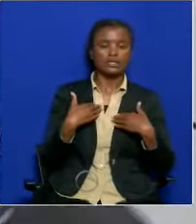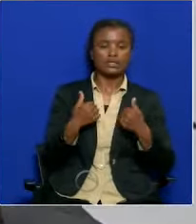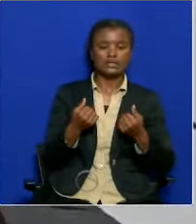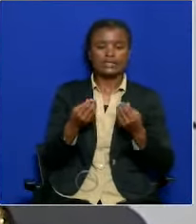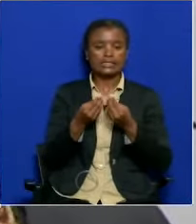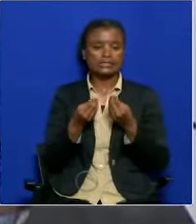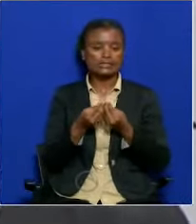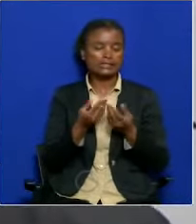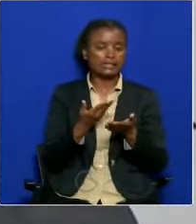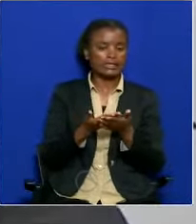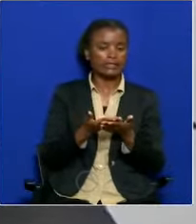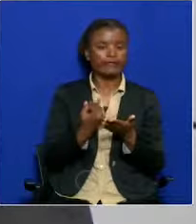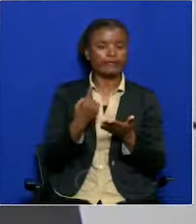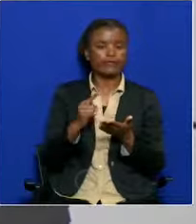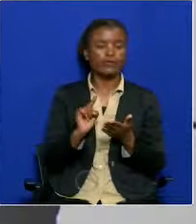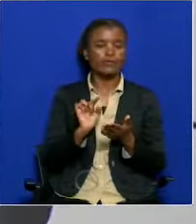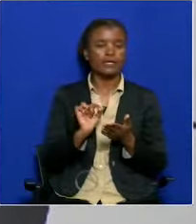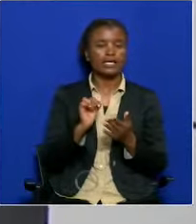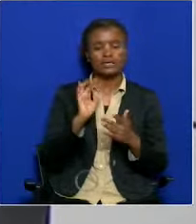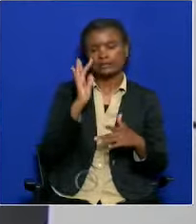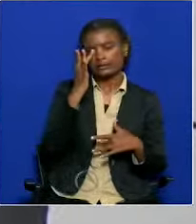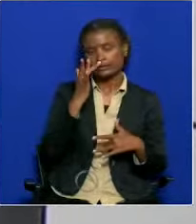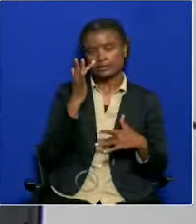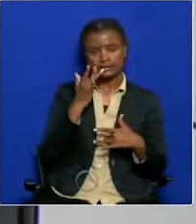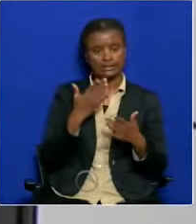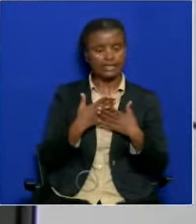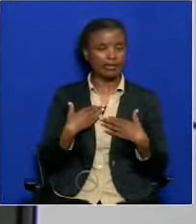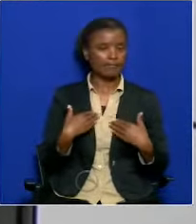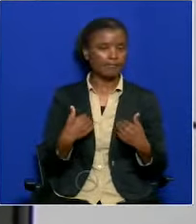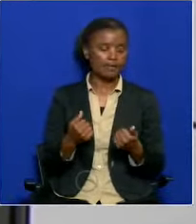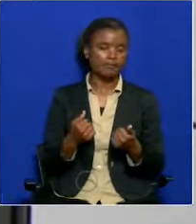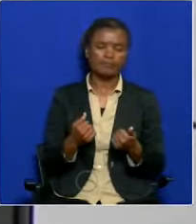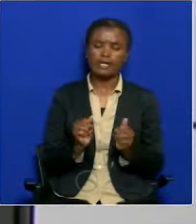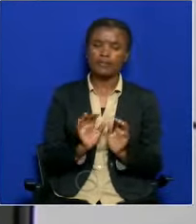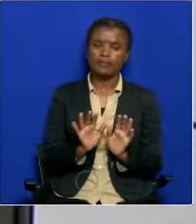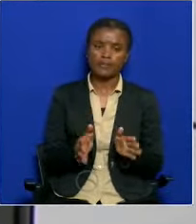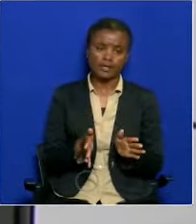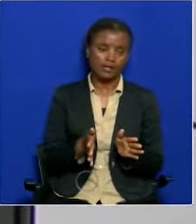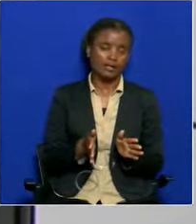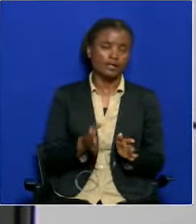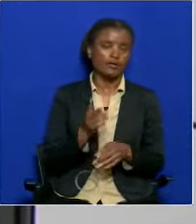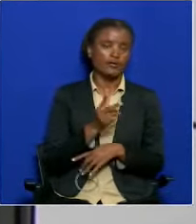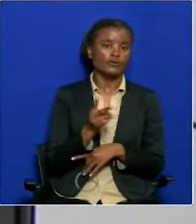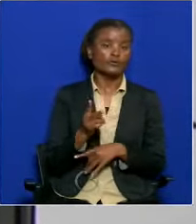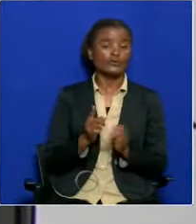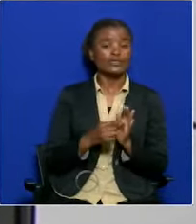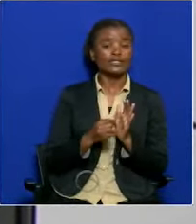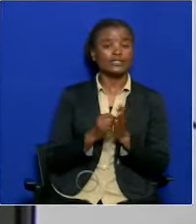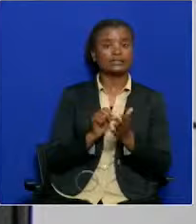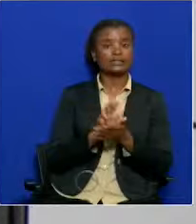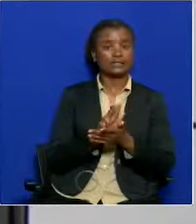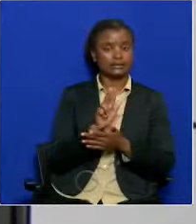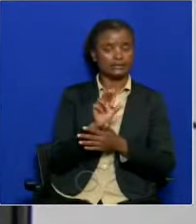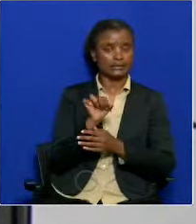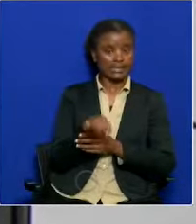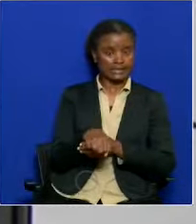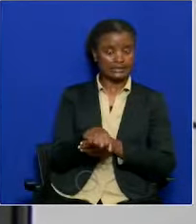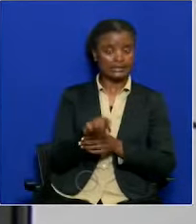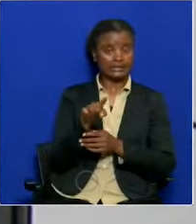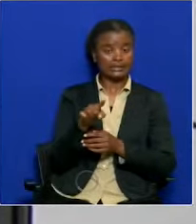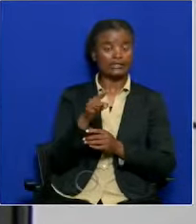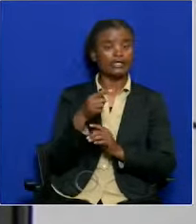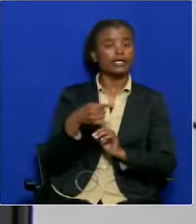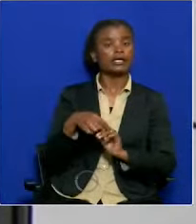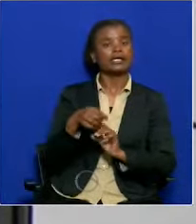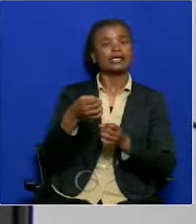my ill health and whatsoever. And on the 18th, yes, he gave me the number to say, here's the new